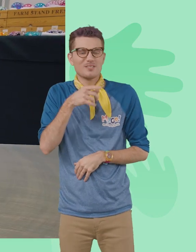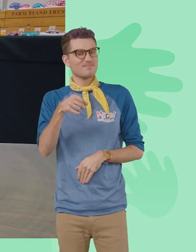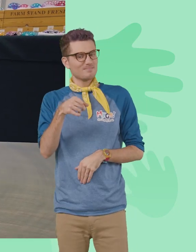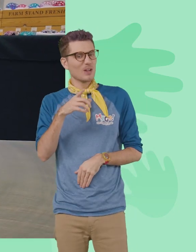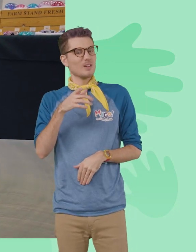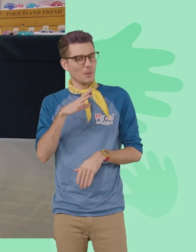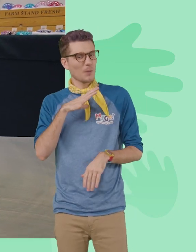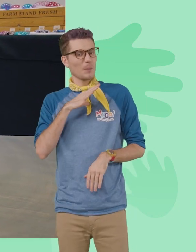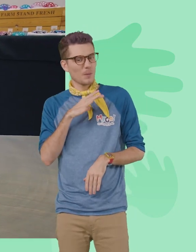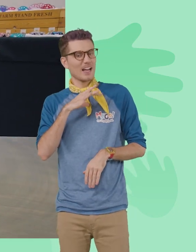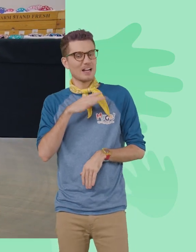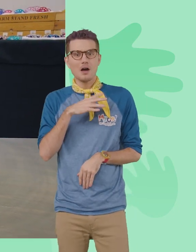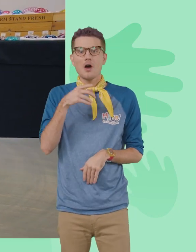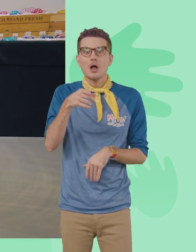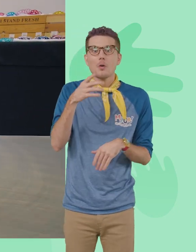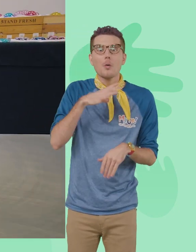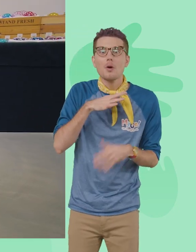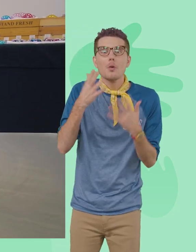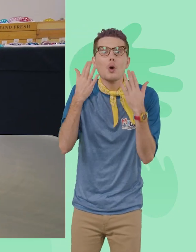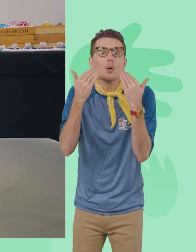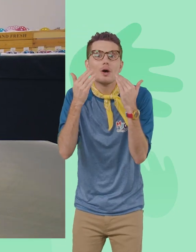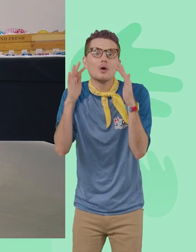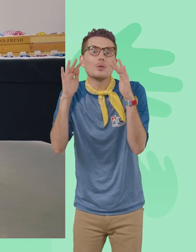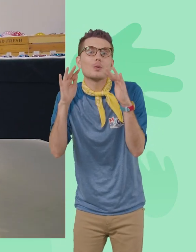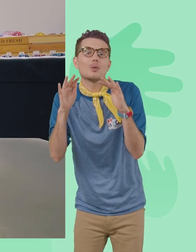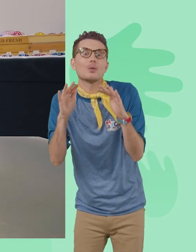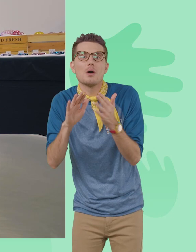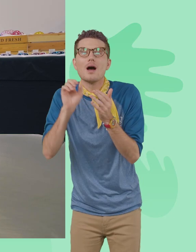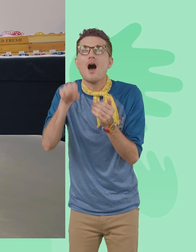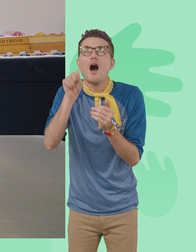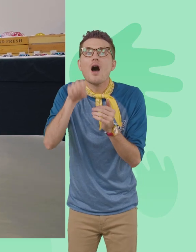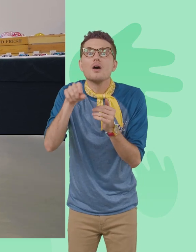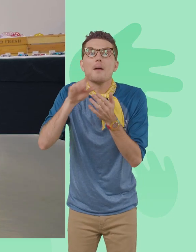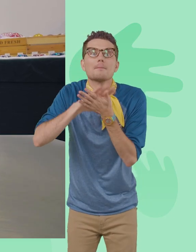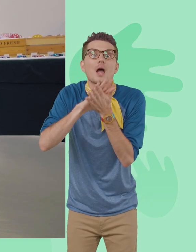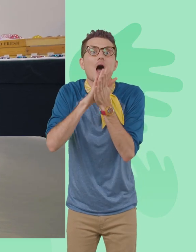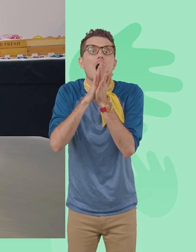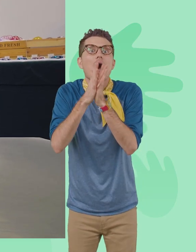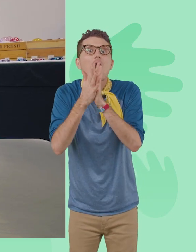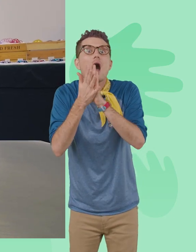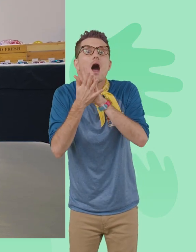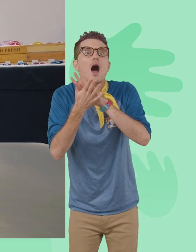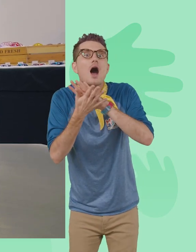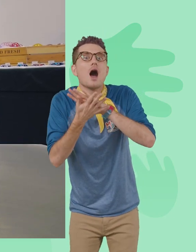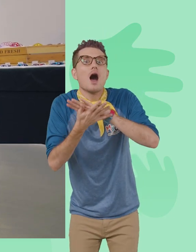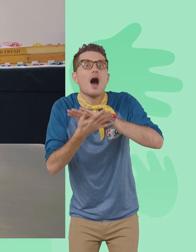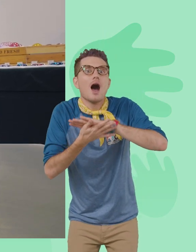That was so cool. It is so cool that when these cooled down, yeah, they became